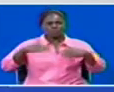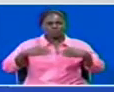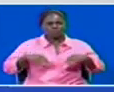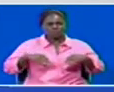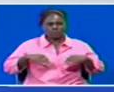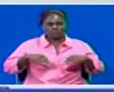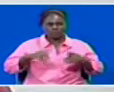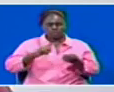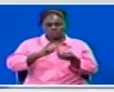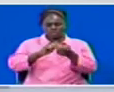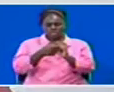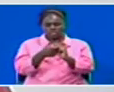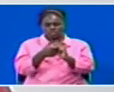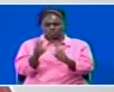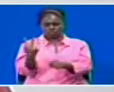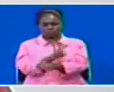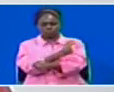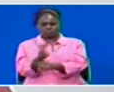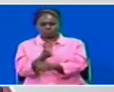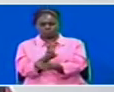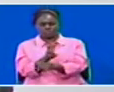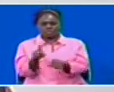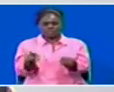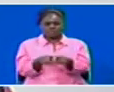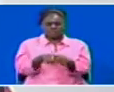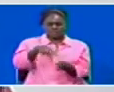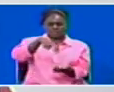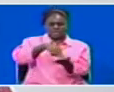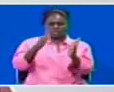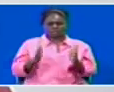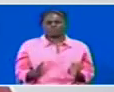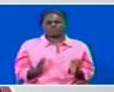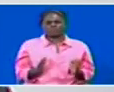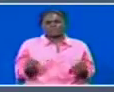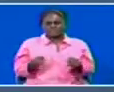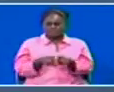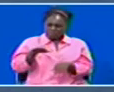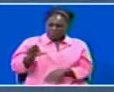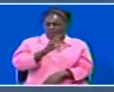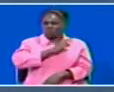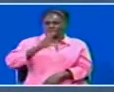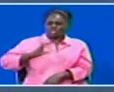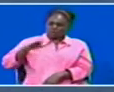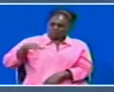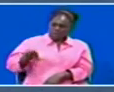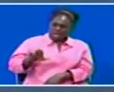themselves into candidates and also they turn themselves into the commission. Because you are the one who